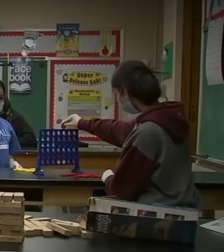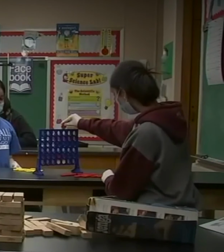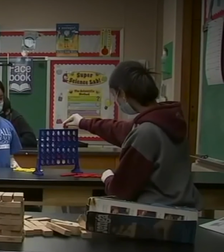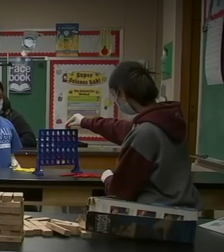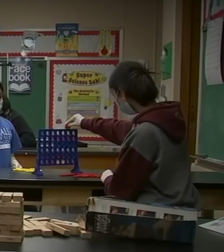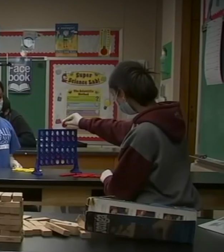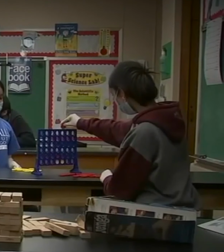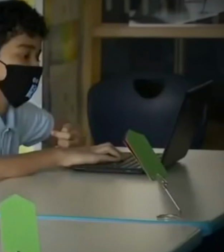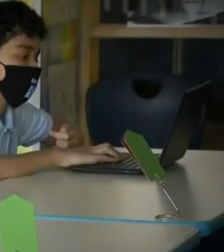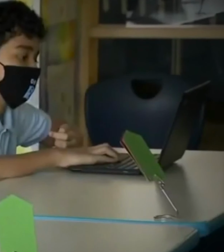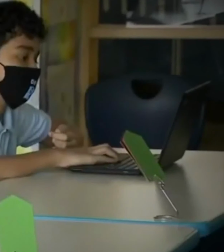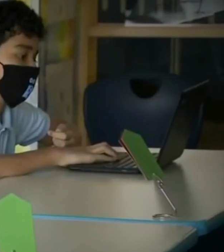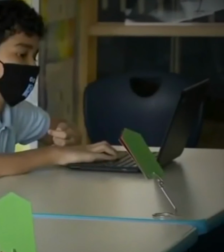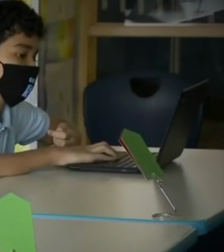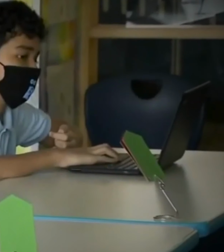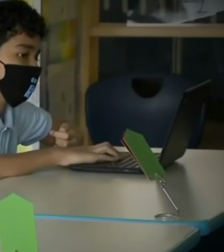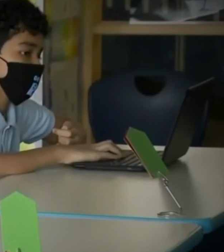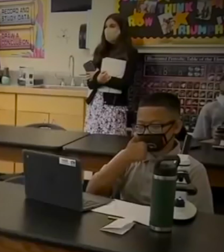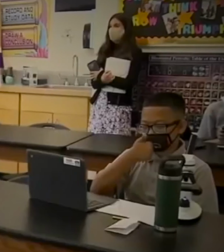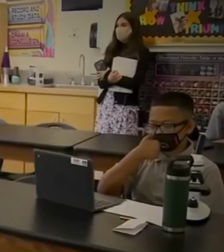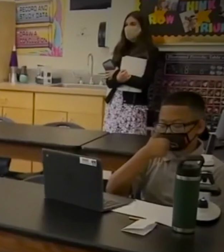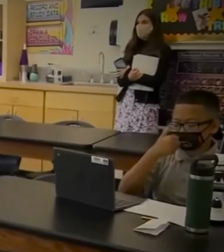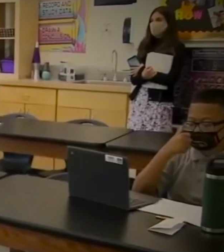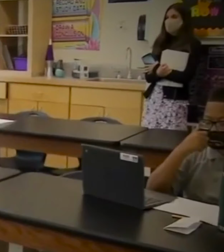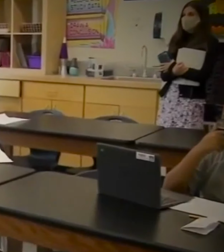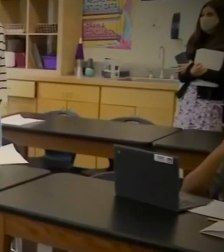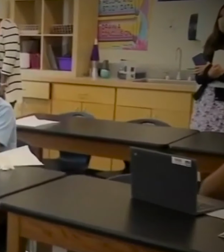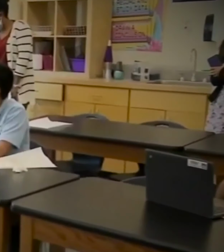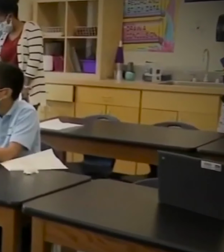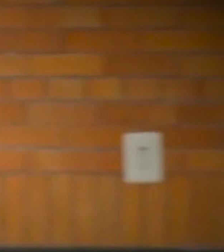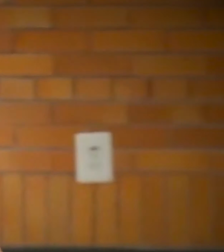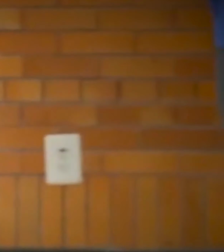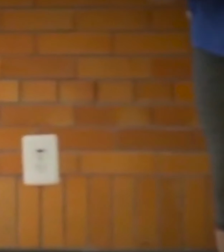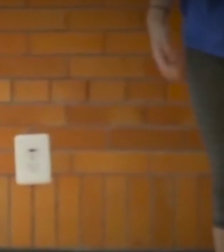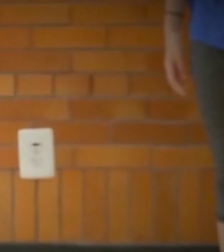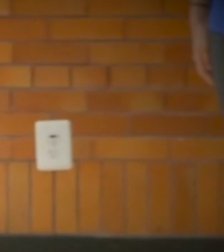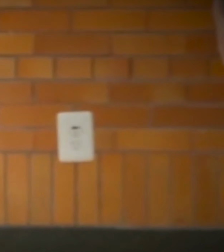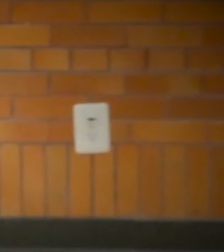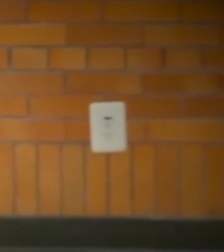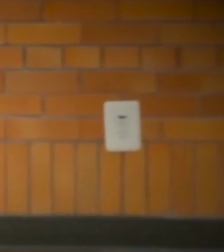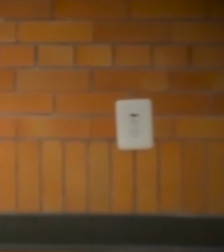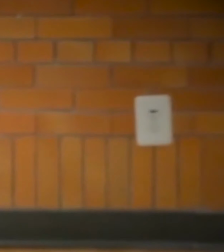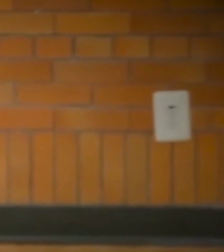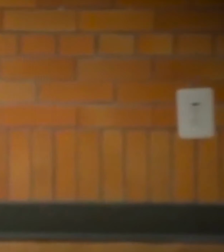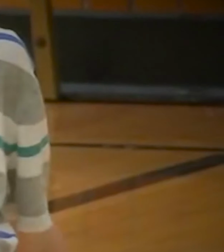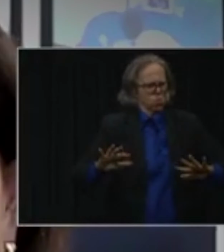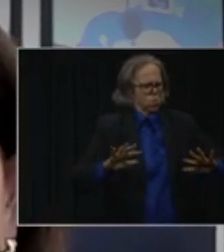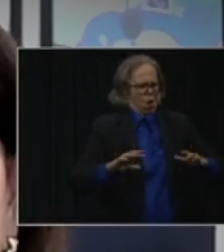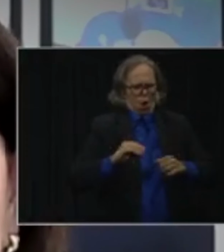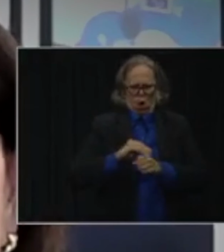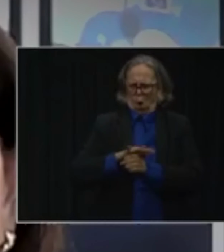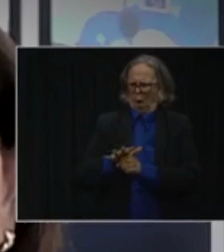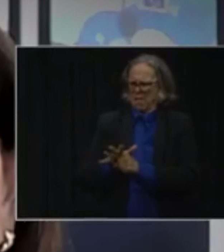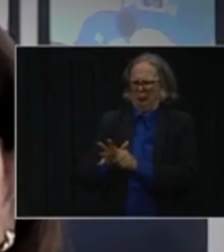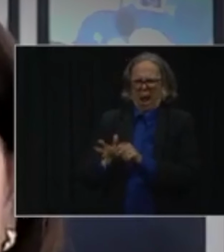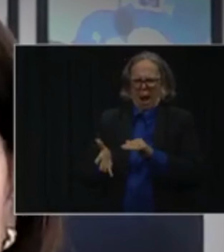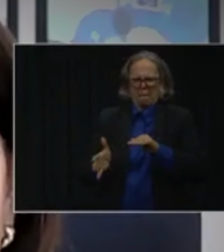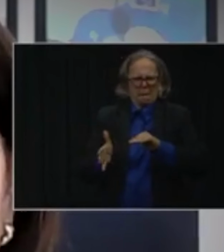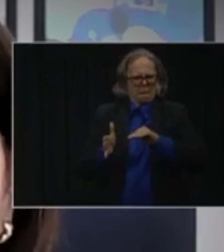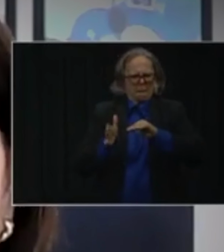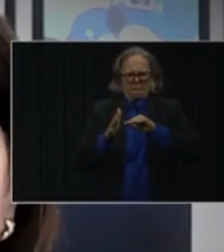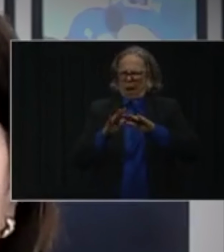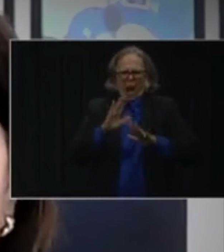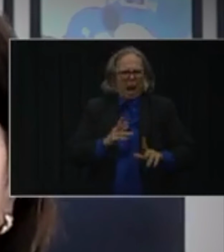virus, compared to a 34% increase in school districts where face coverings are either mandated for all or for some. We are dealing with